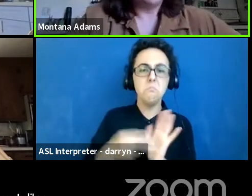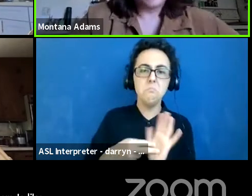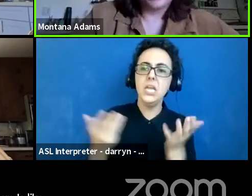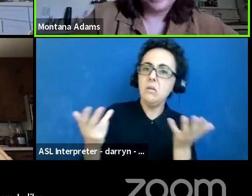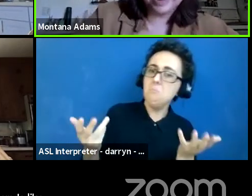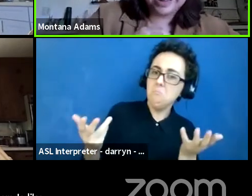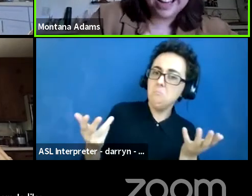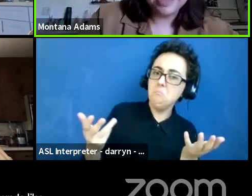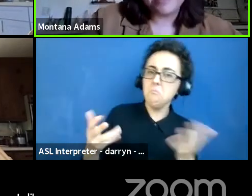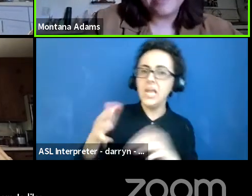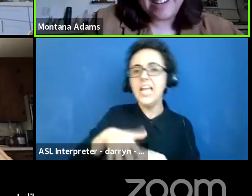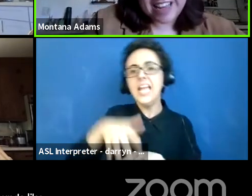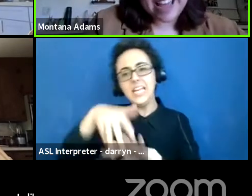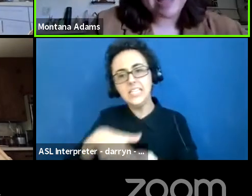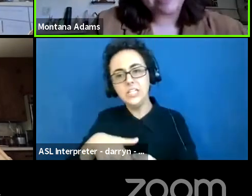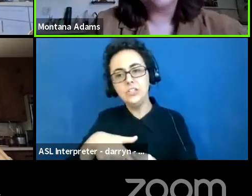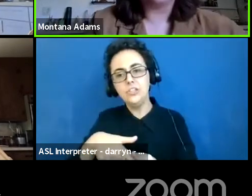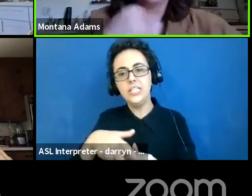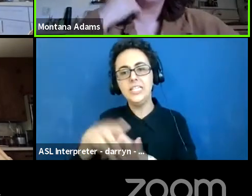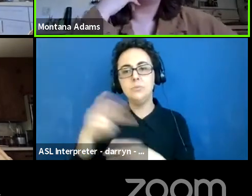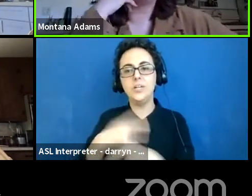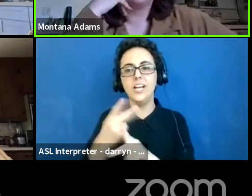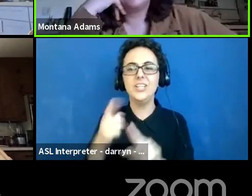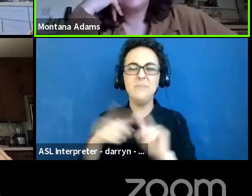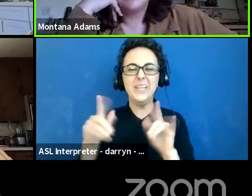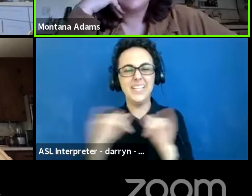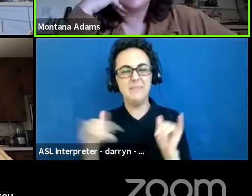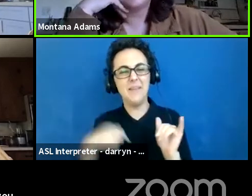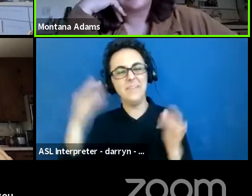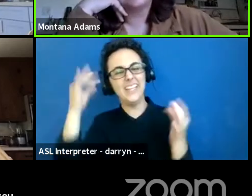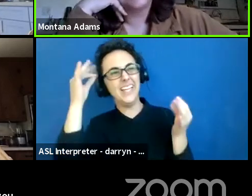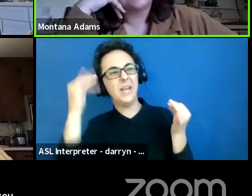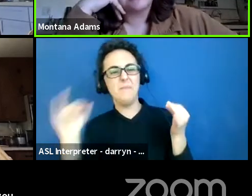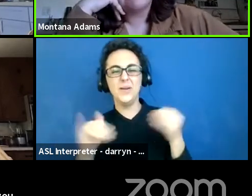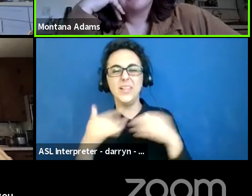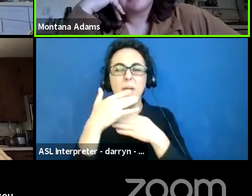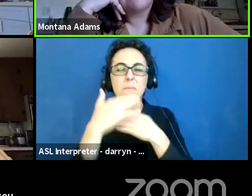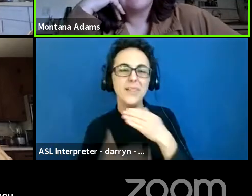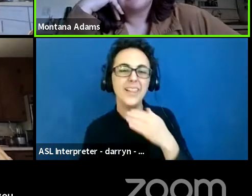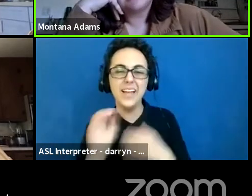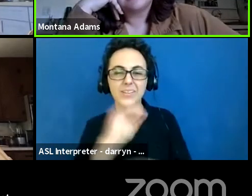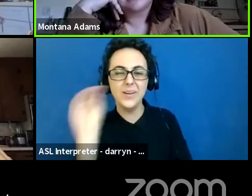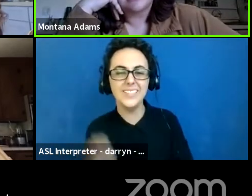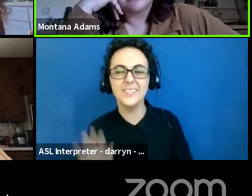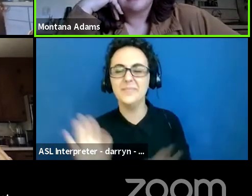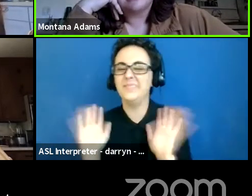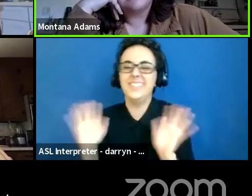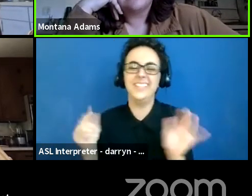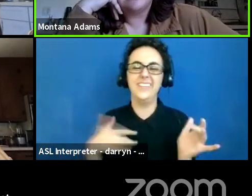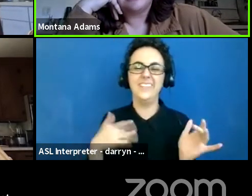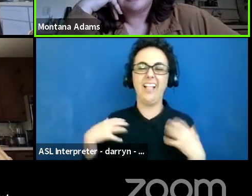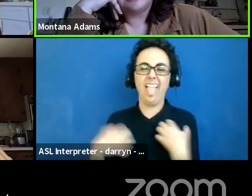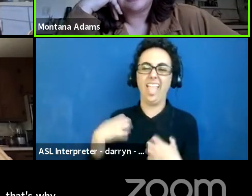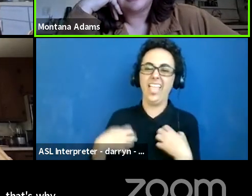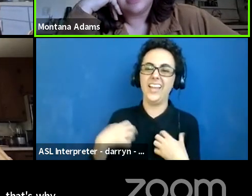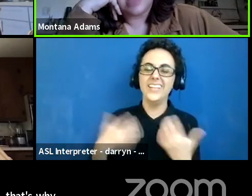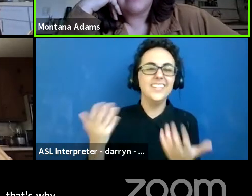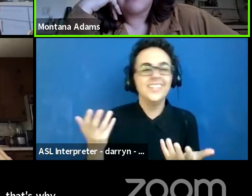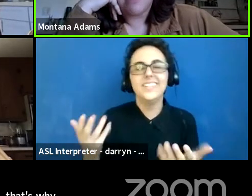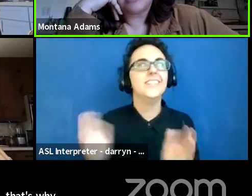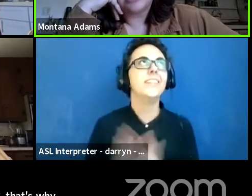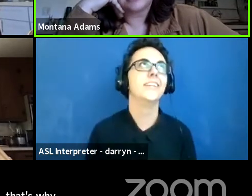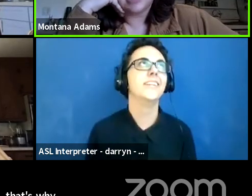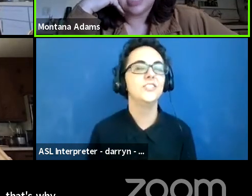gross. You know, like, I don't know. That's what I think. I mean, like, if it's like a collective Indigenous